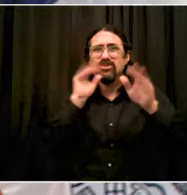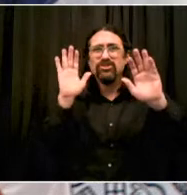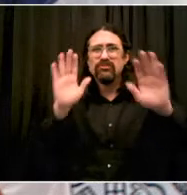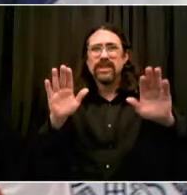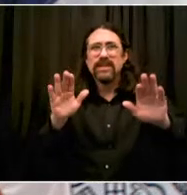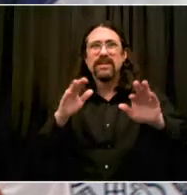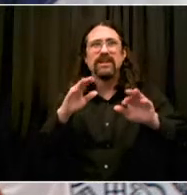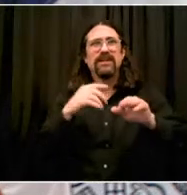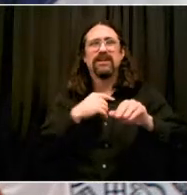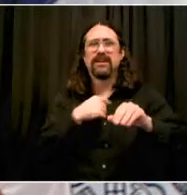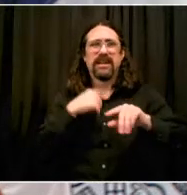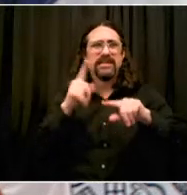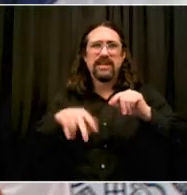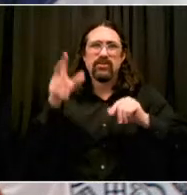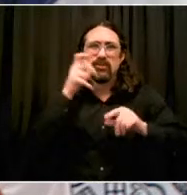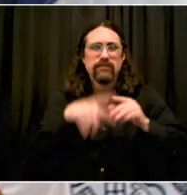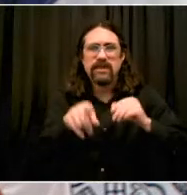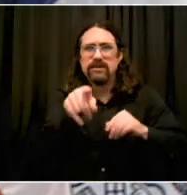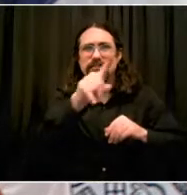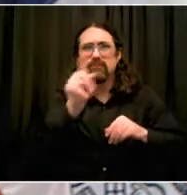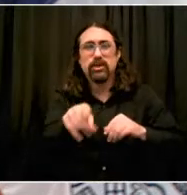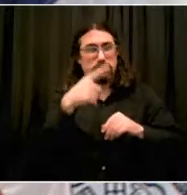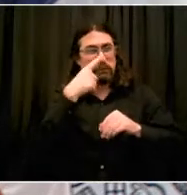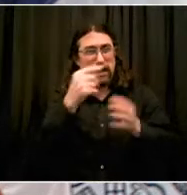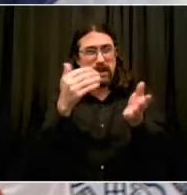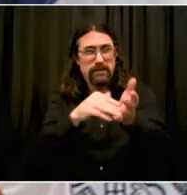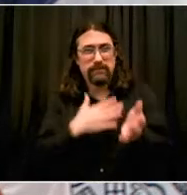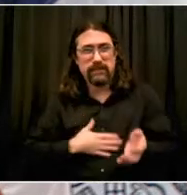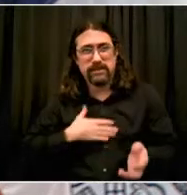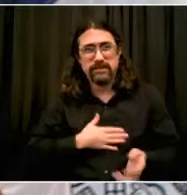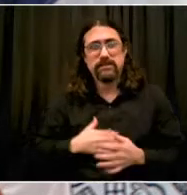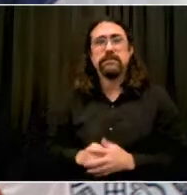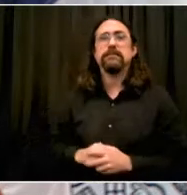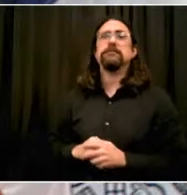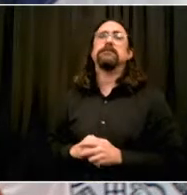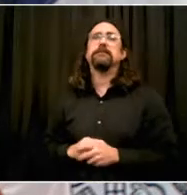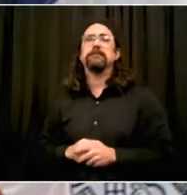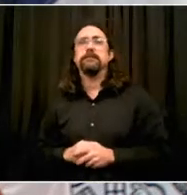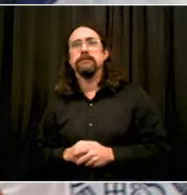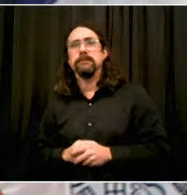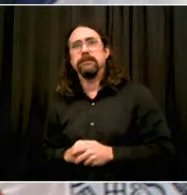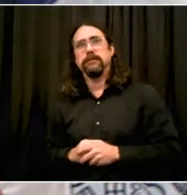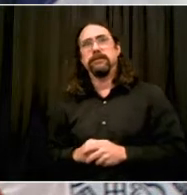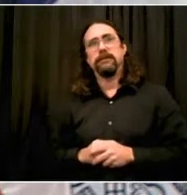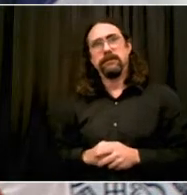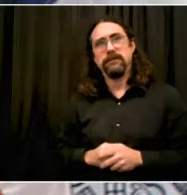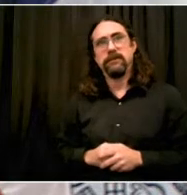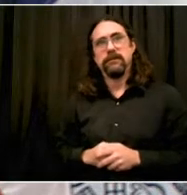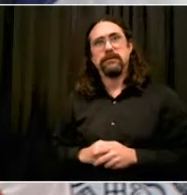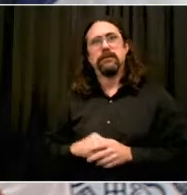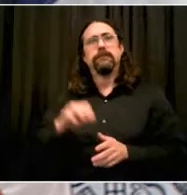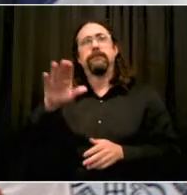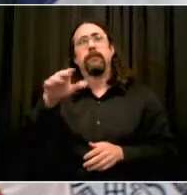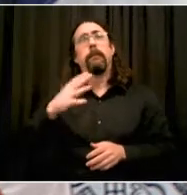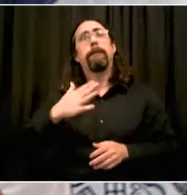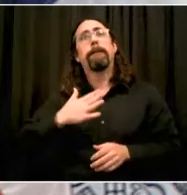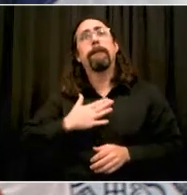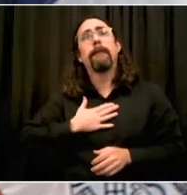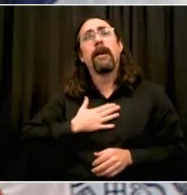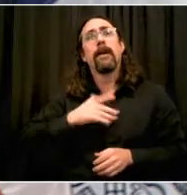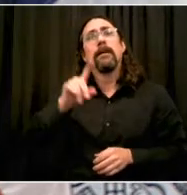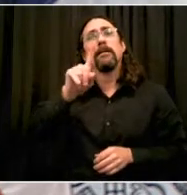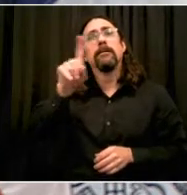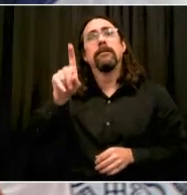Sure. So my question is about the city's data. It gets backfilled with data results. We actually, city 3%